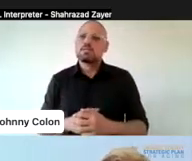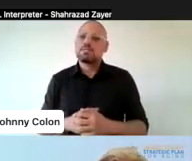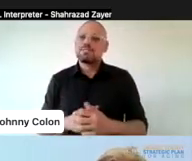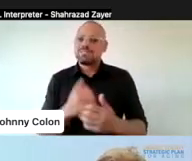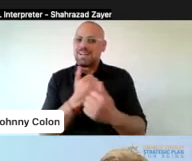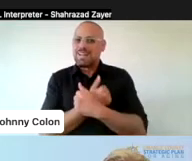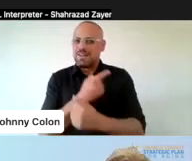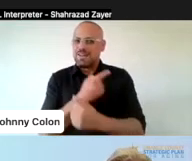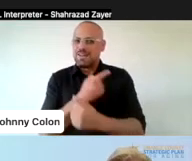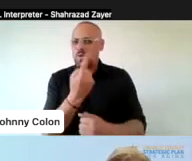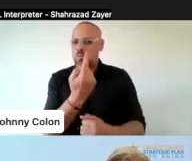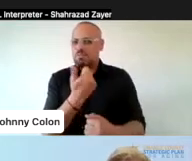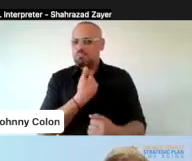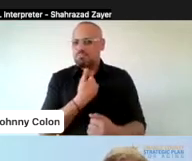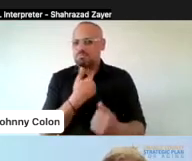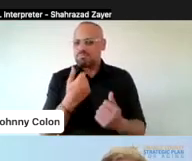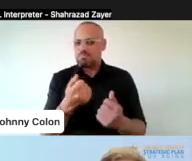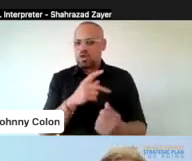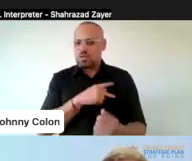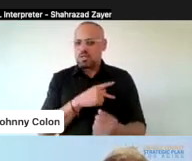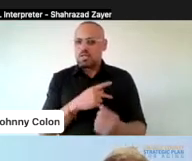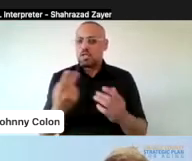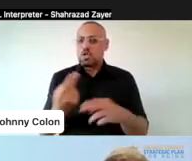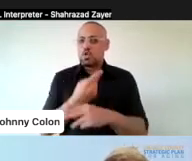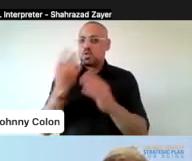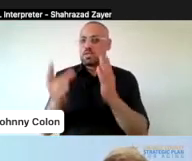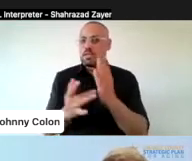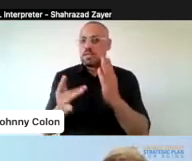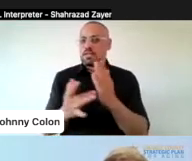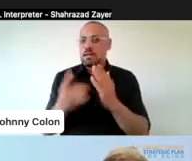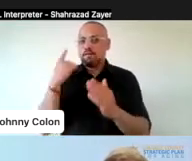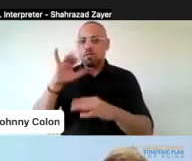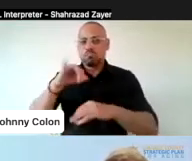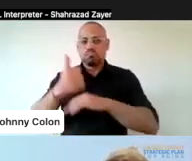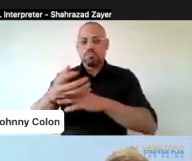one personally. Use technology to create alternatives to nursing home stays.